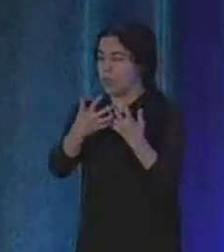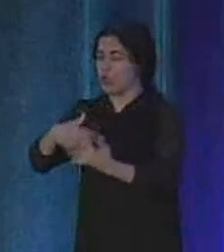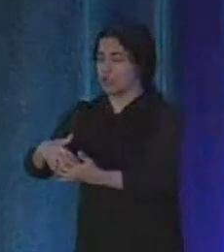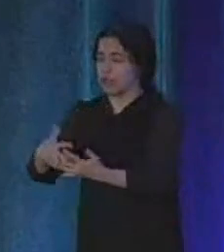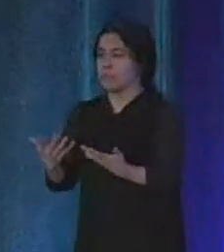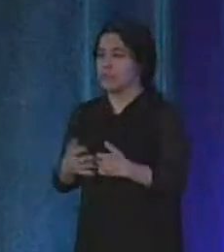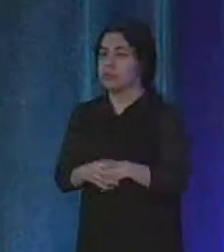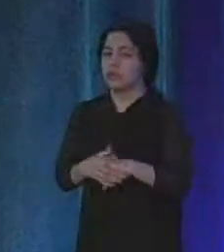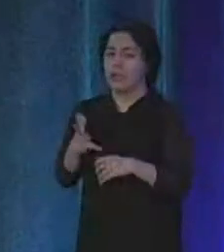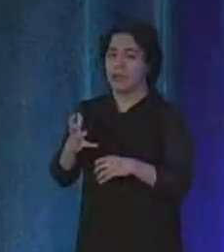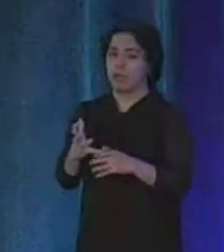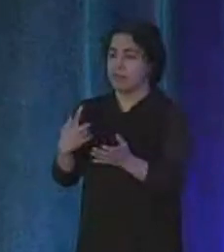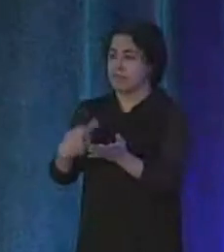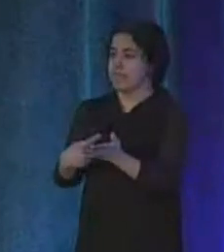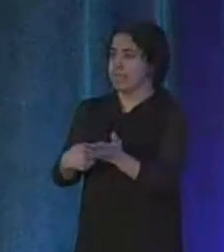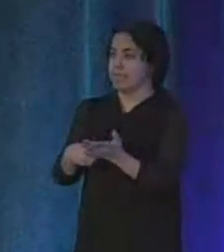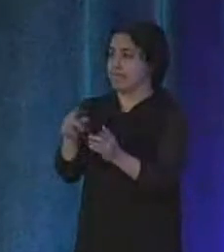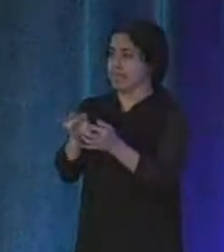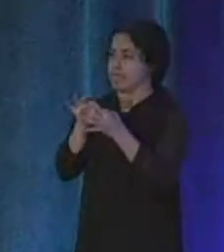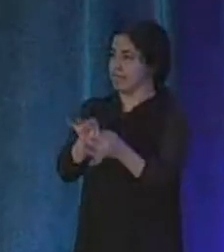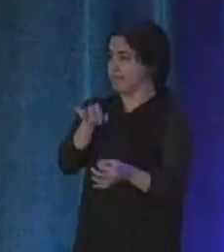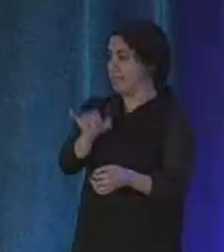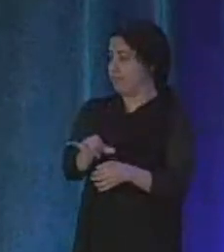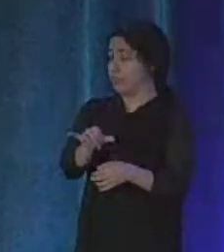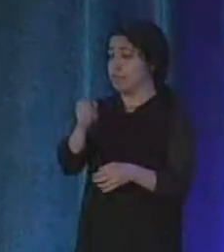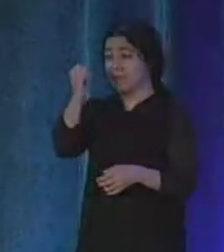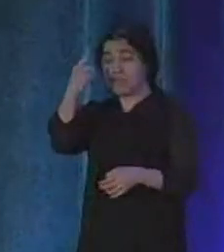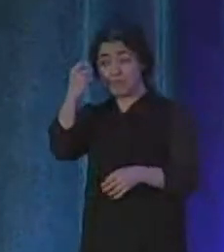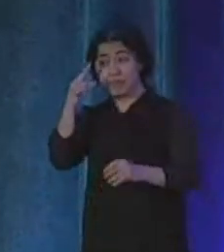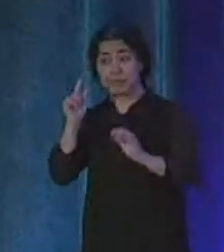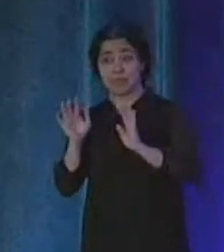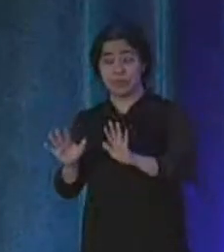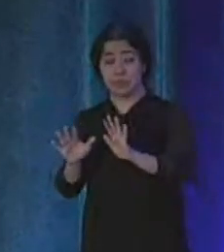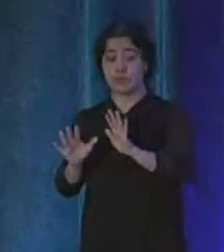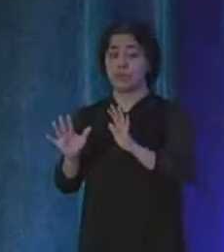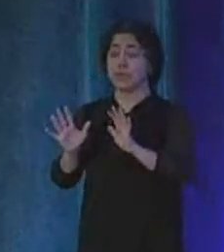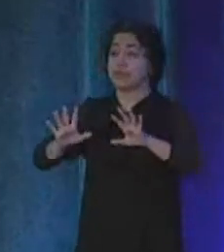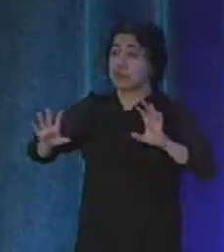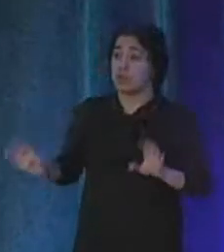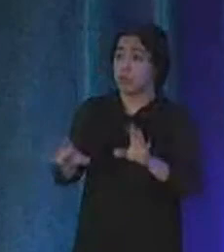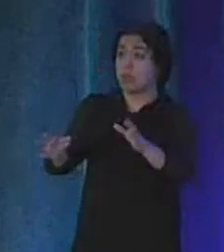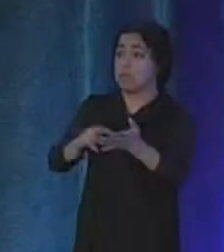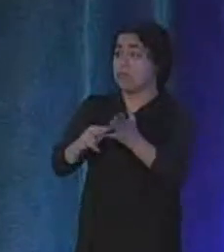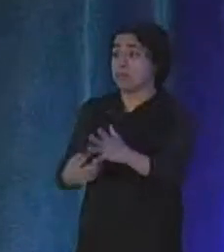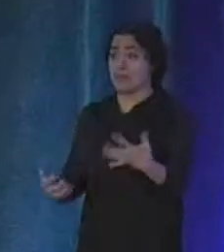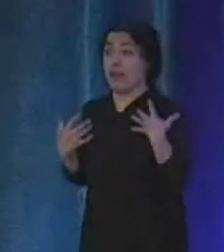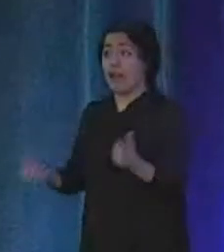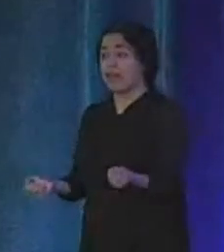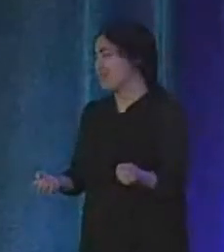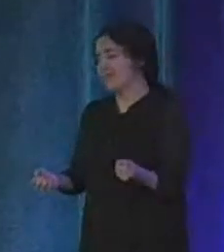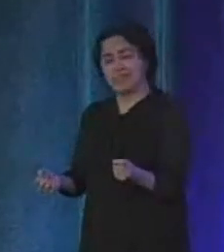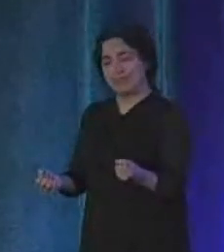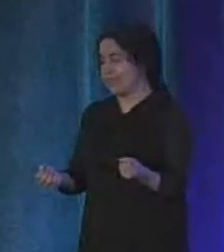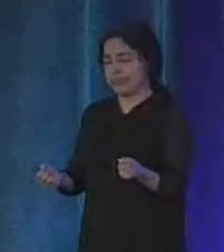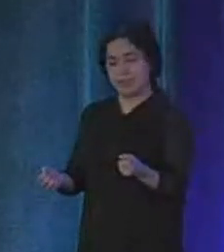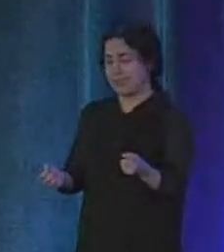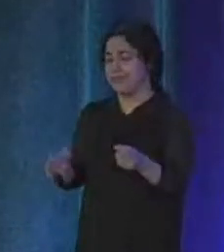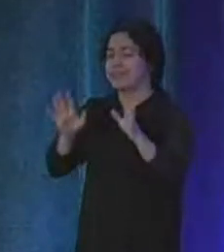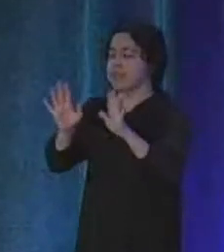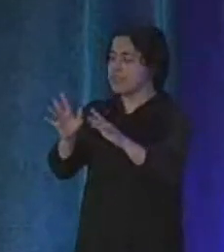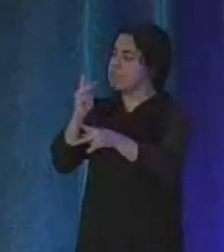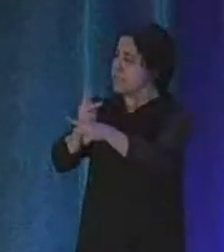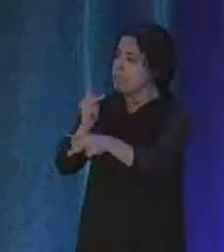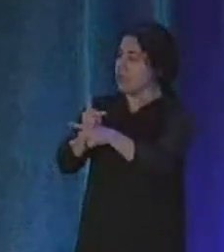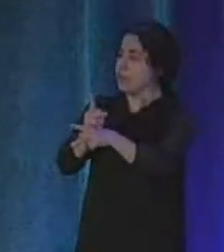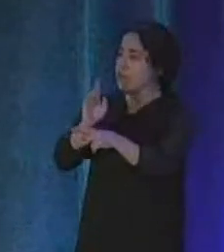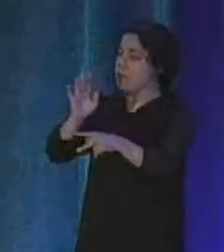that conversation. Now, a quick guardrail. Performance doesn't equal health. Take care of the